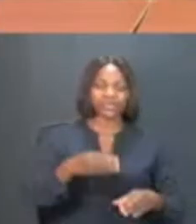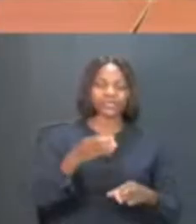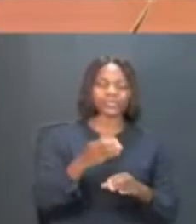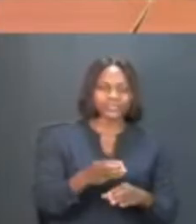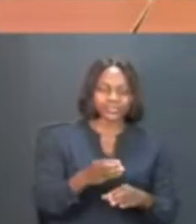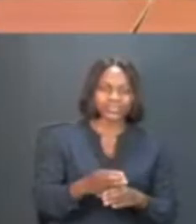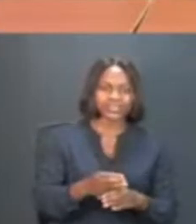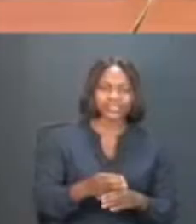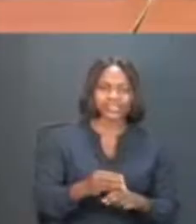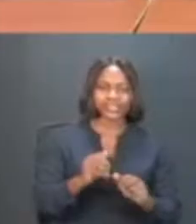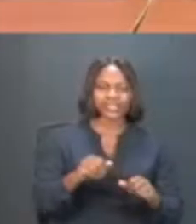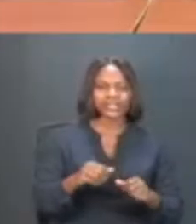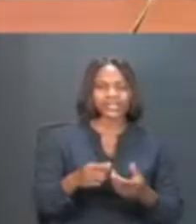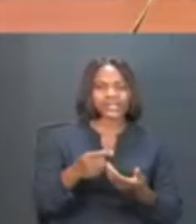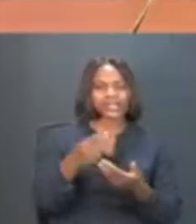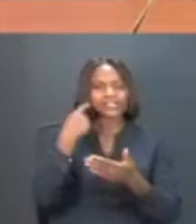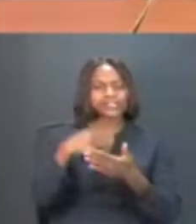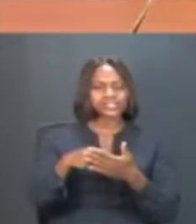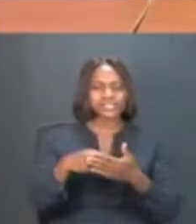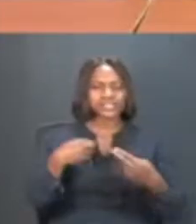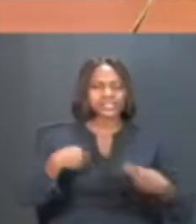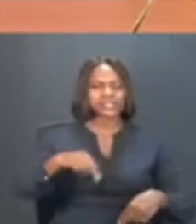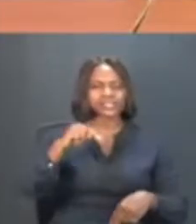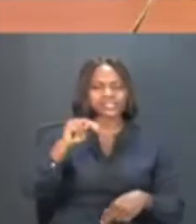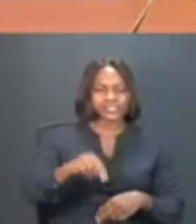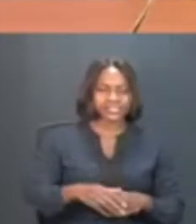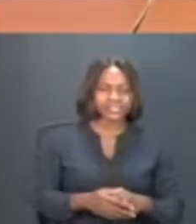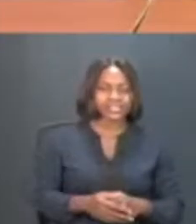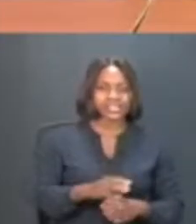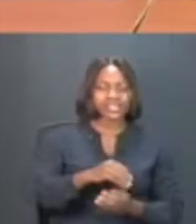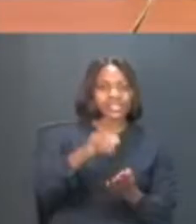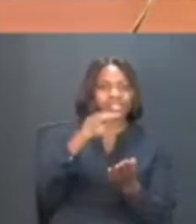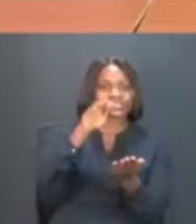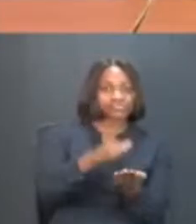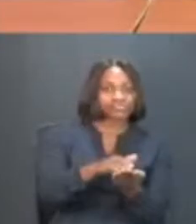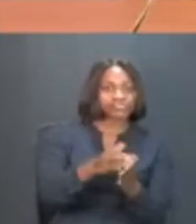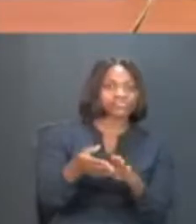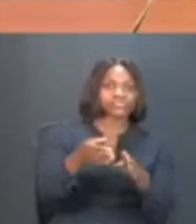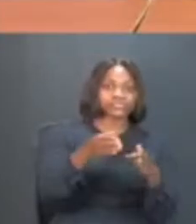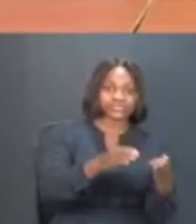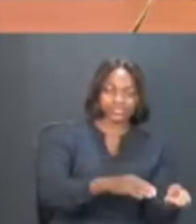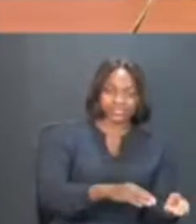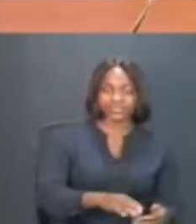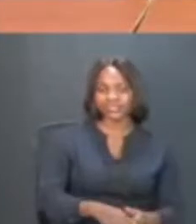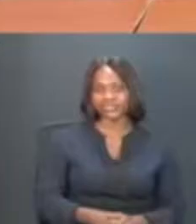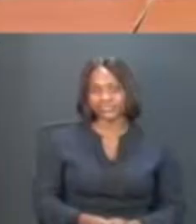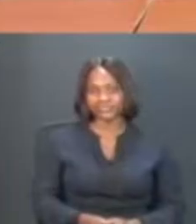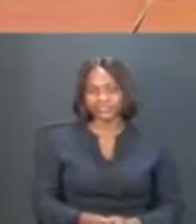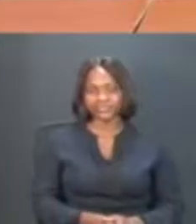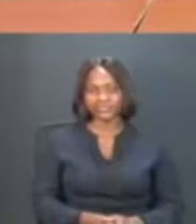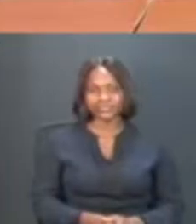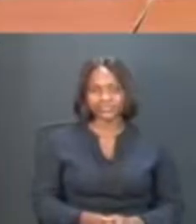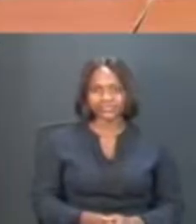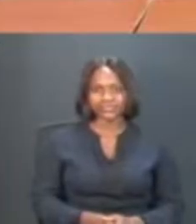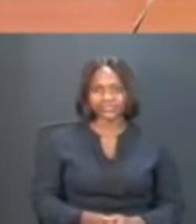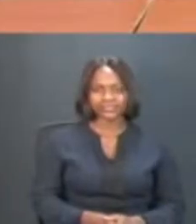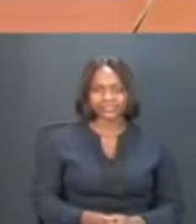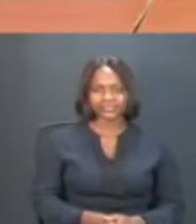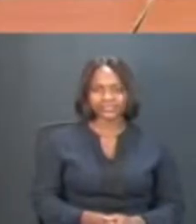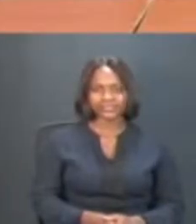of our health needs and reduce morbidity and mortalities. If you actually listen